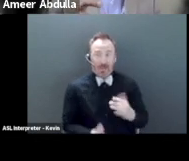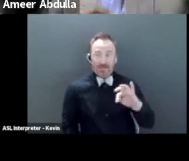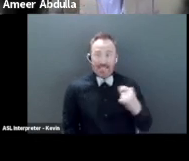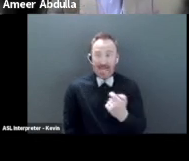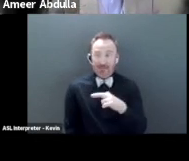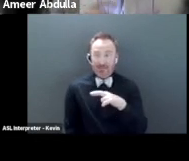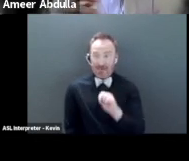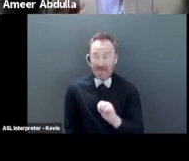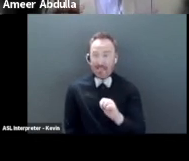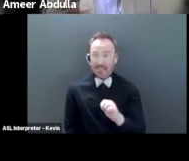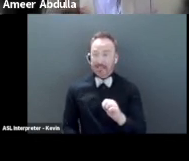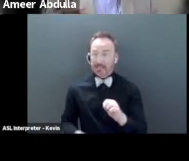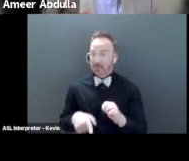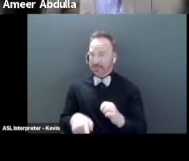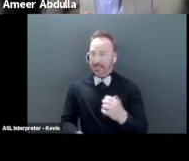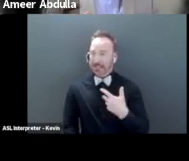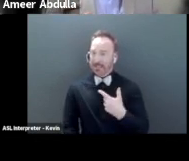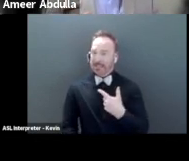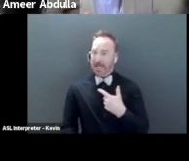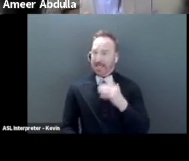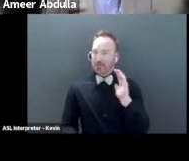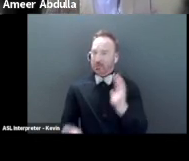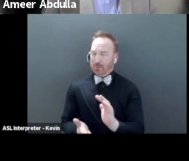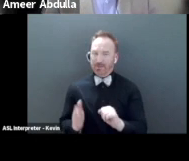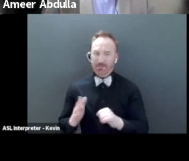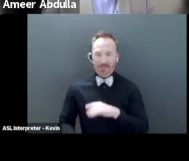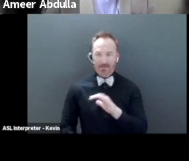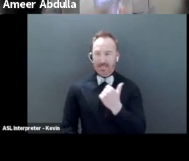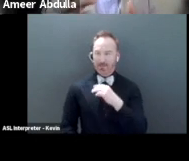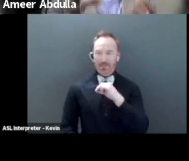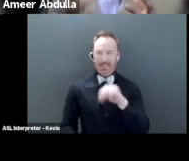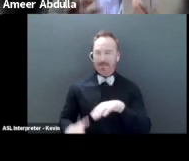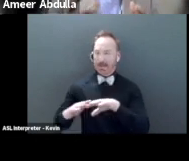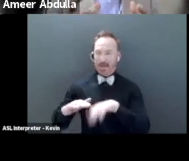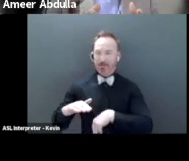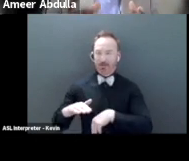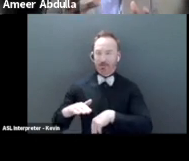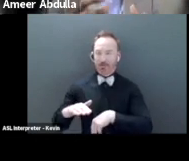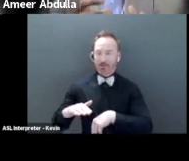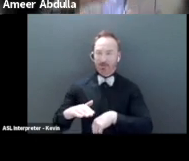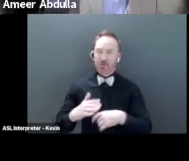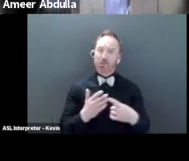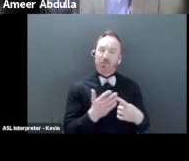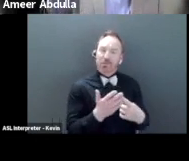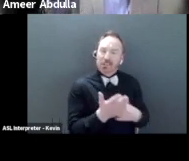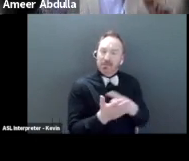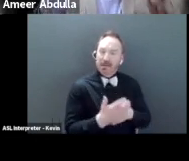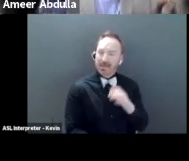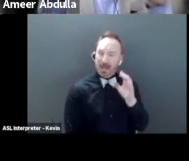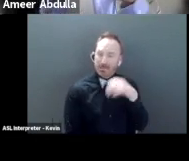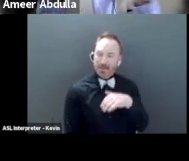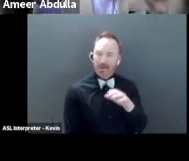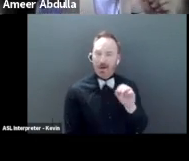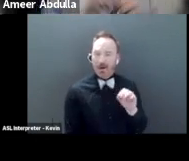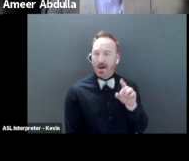low, in the under 10% range. And so there are some of these oddities that exist when you play with fixed numbers